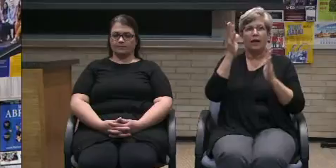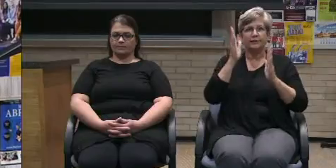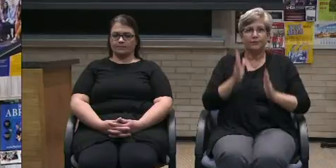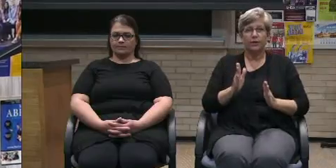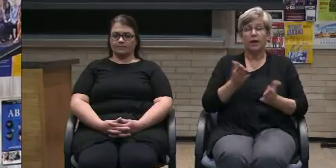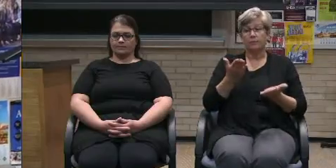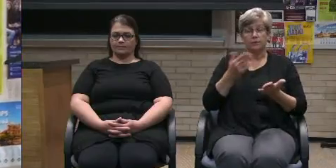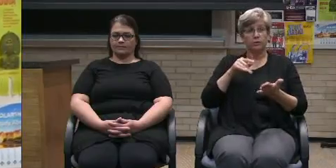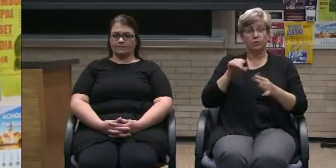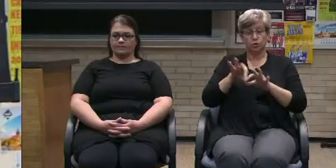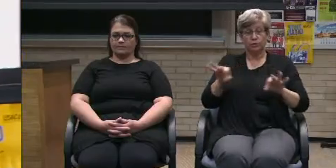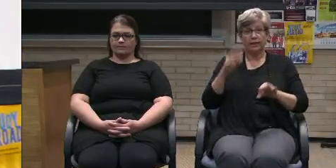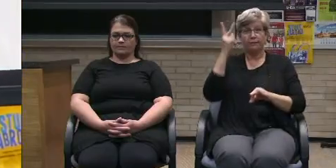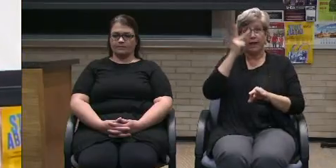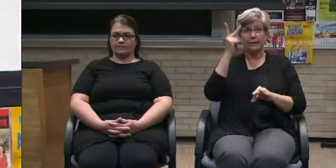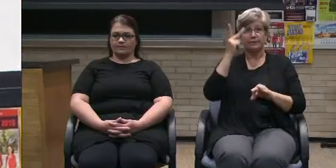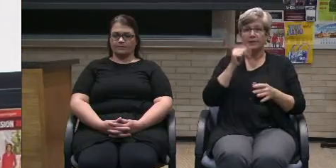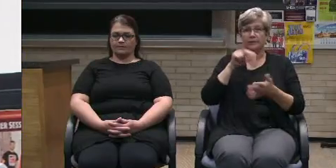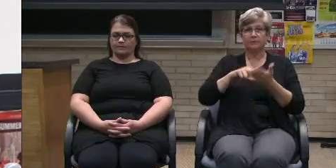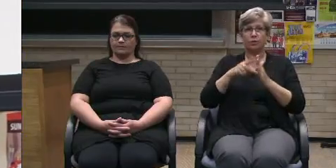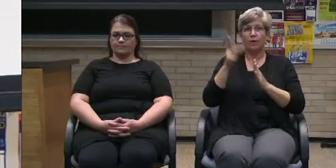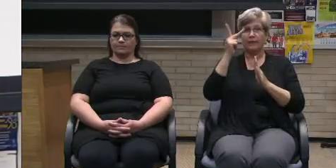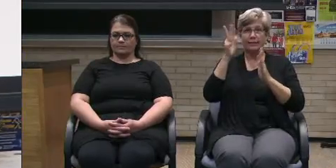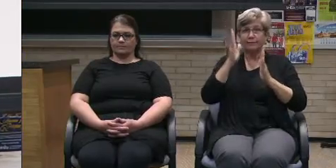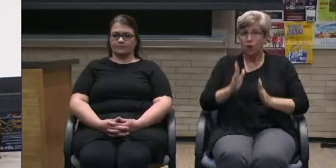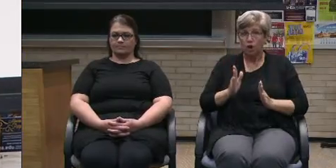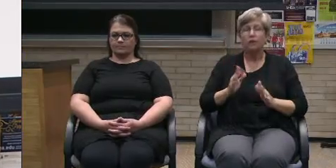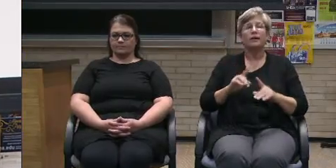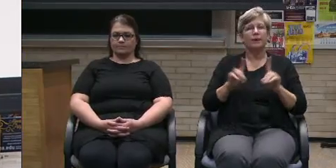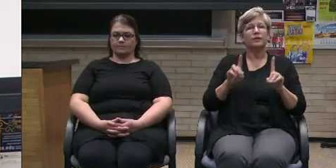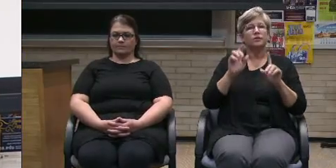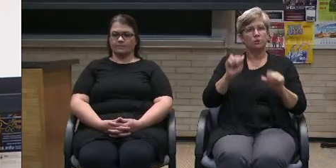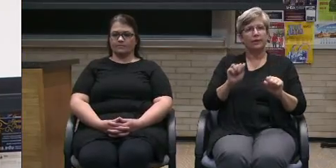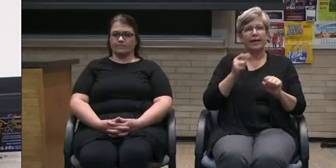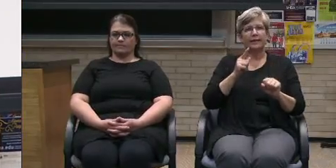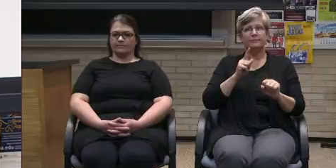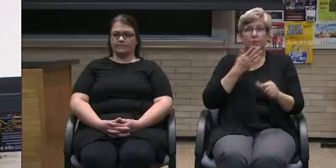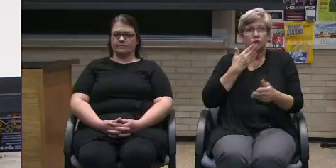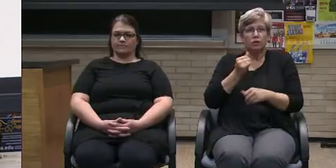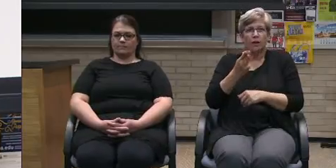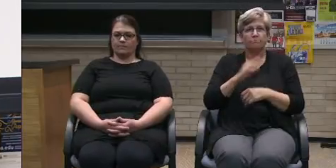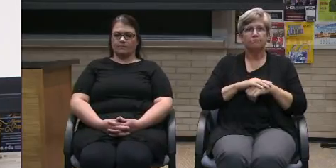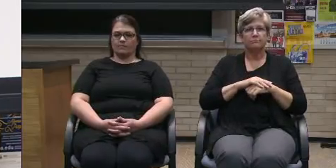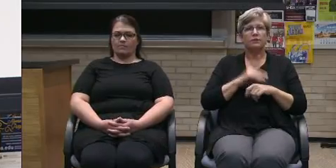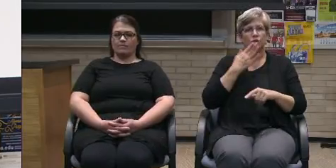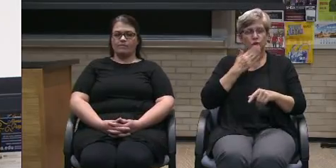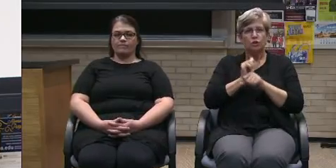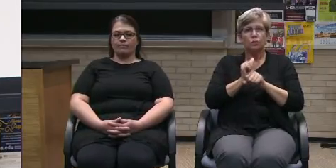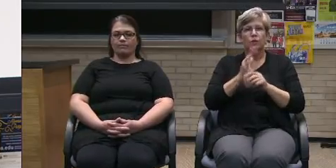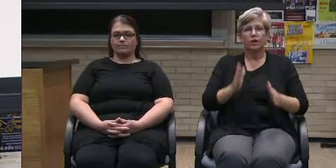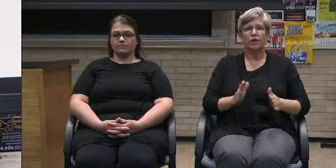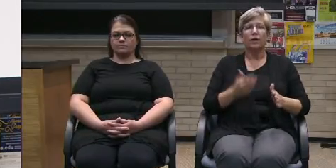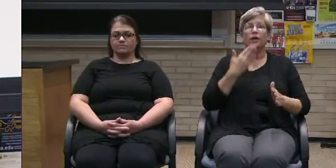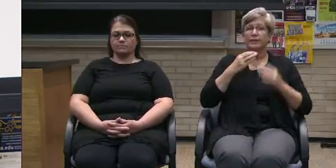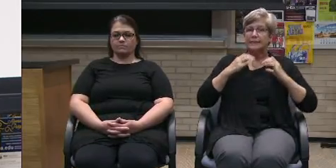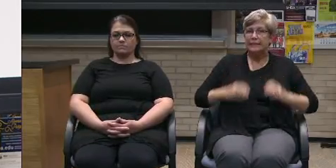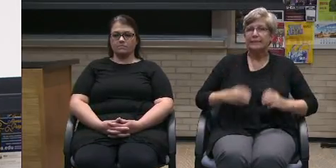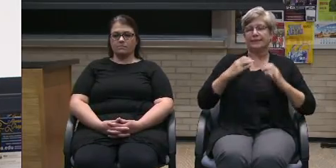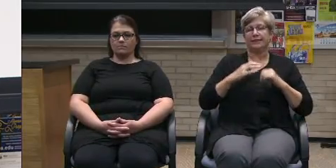philosophy, but you are very employable, and you are really a good citizen and